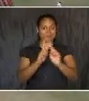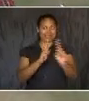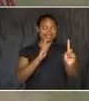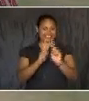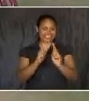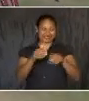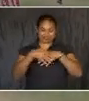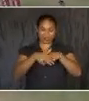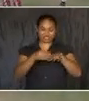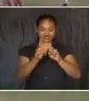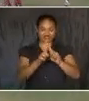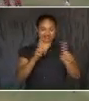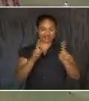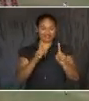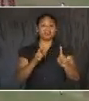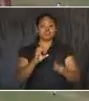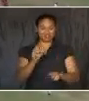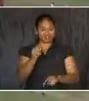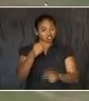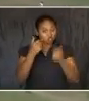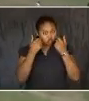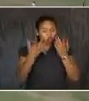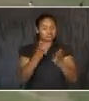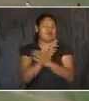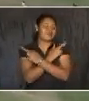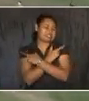by standing in respect to the colors.